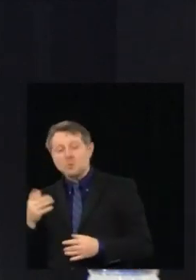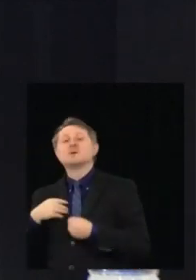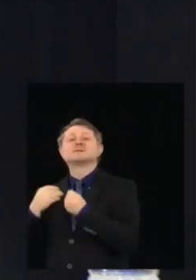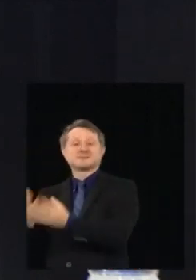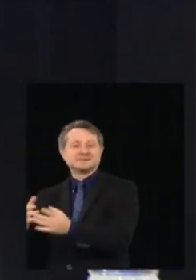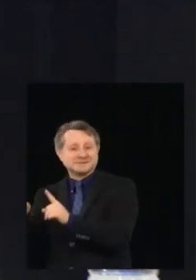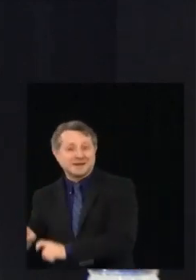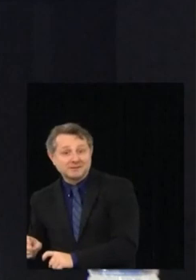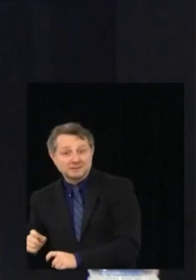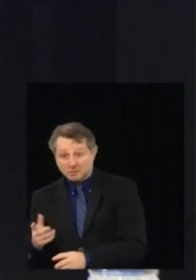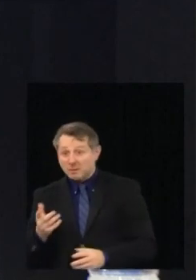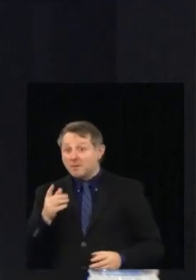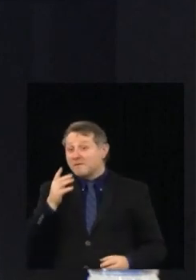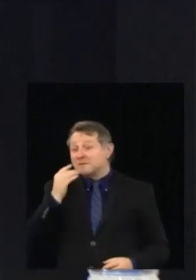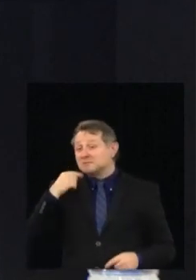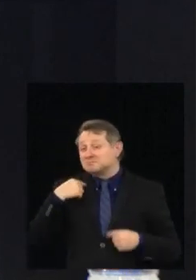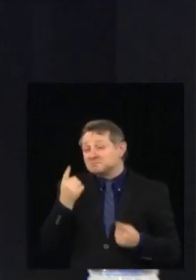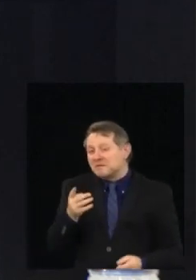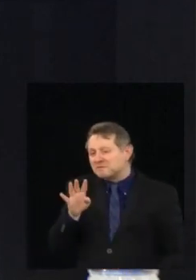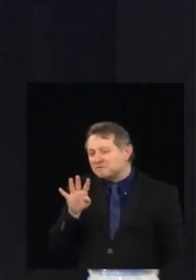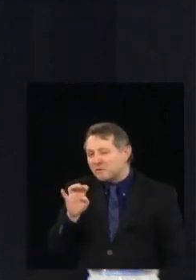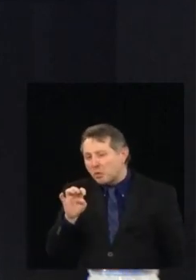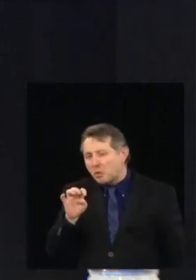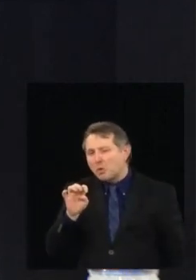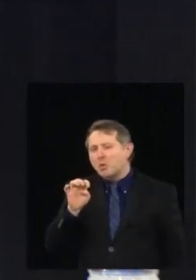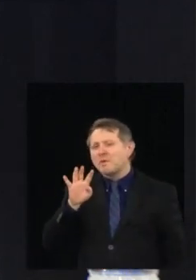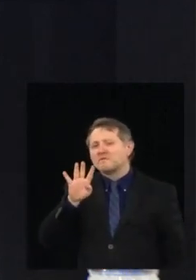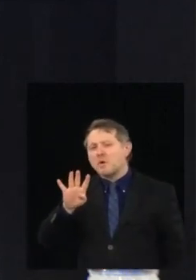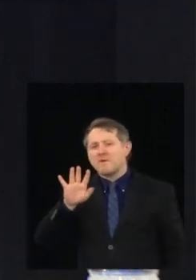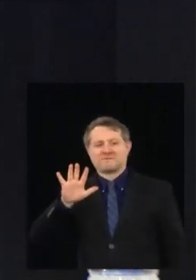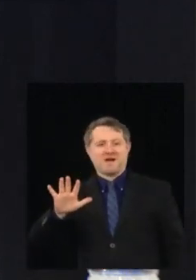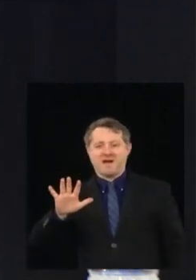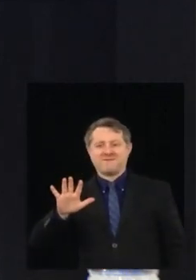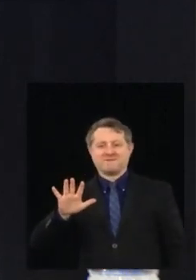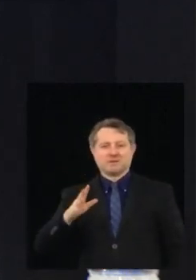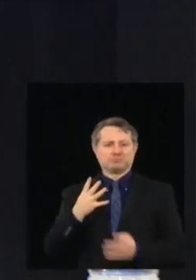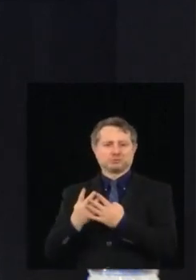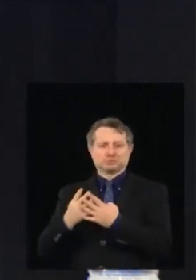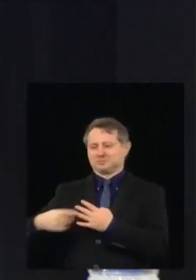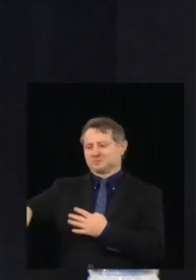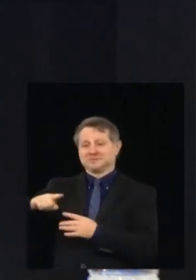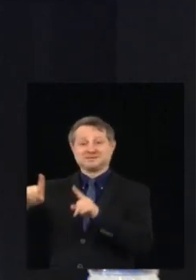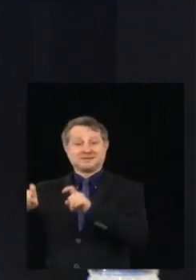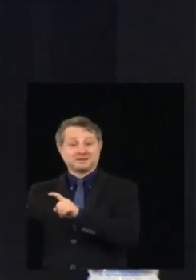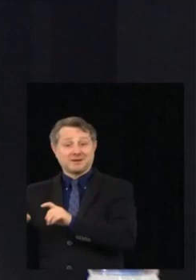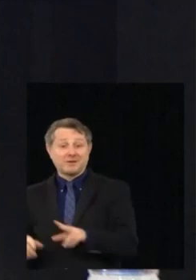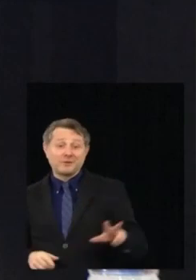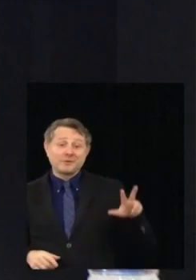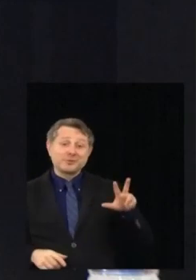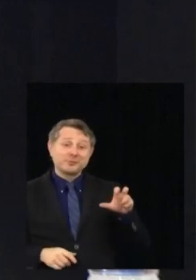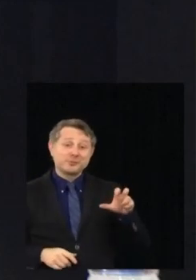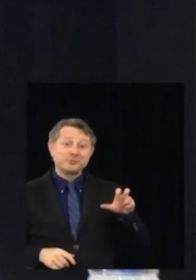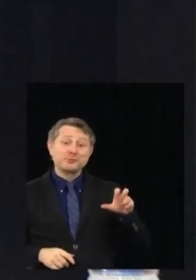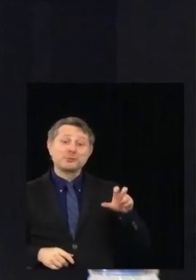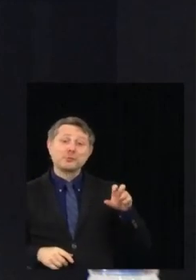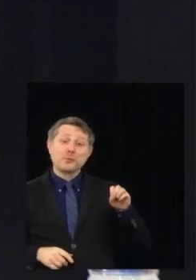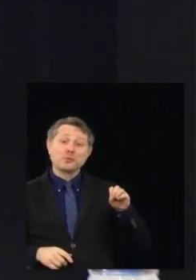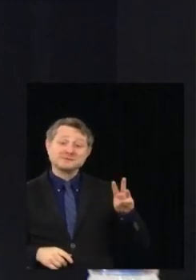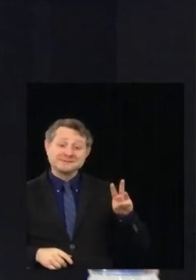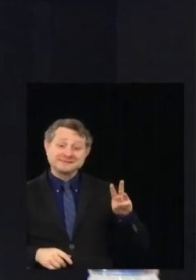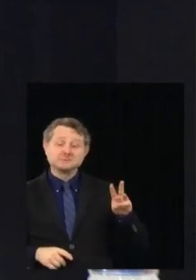have tested positive within the prison system. 306 have recovered. We're monitoring 113. I don't know the